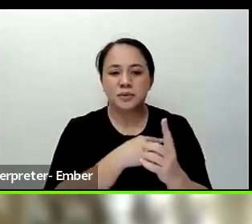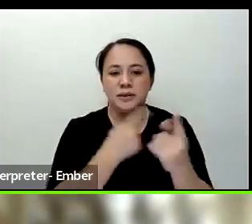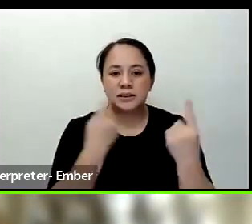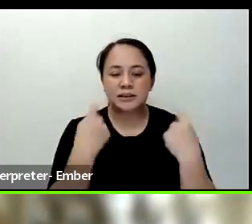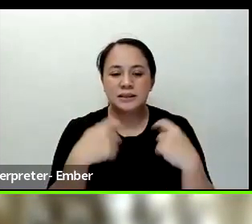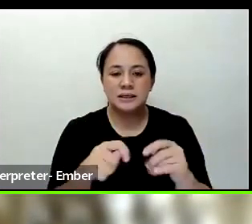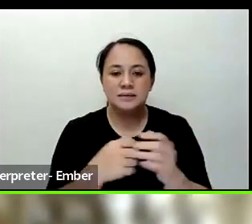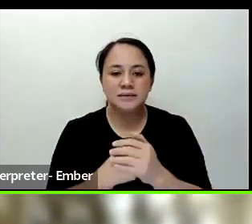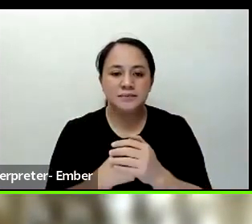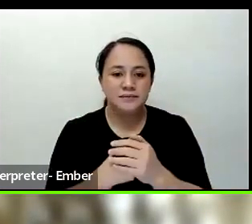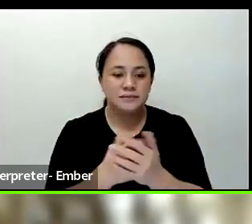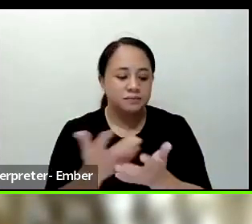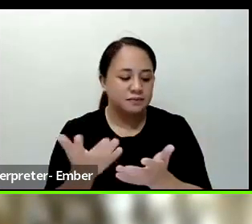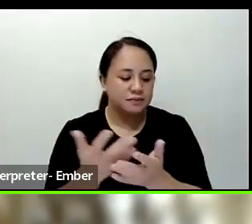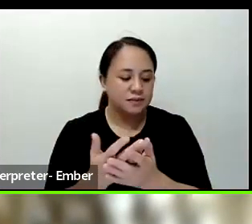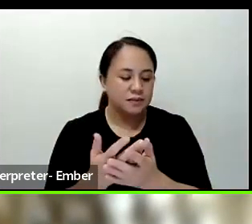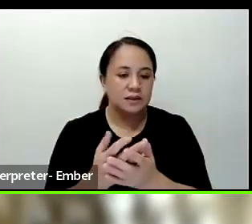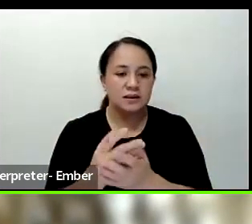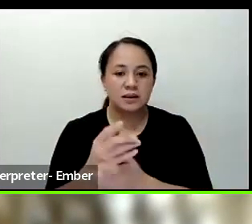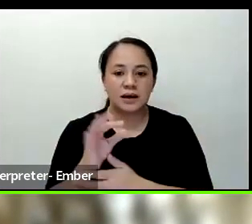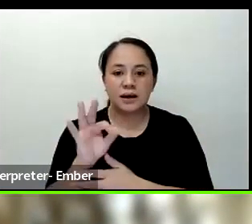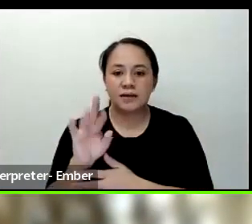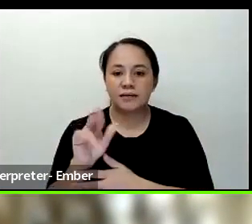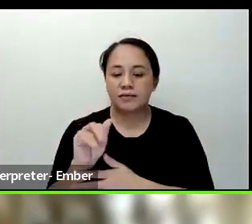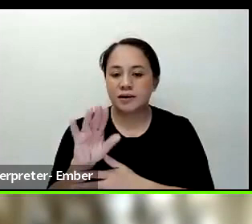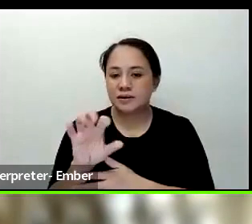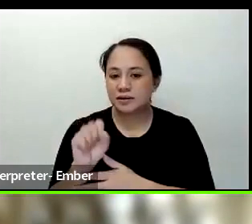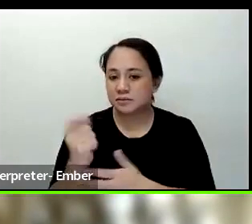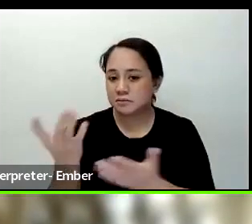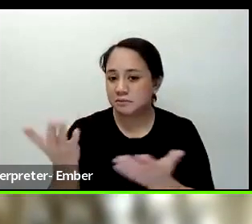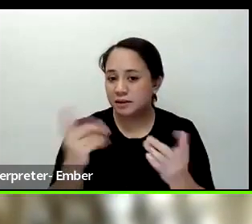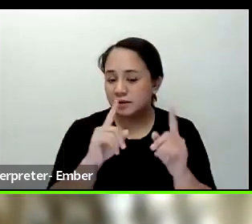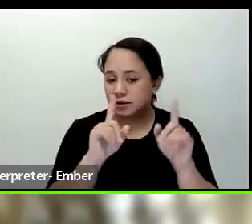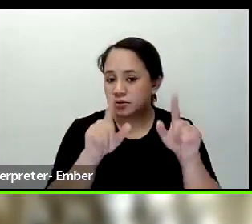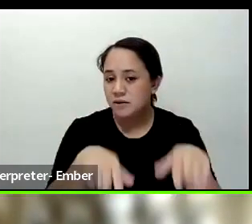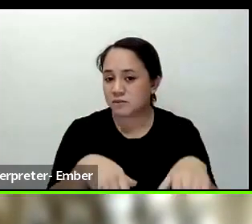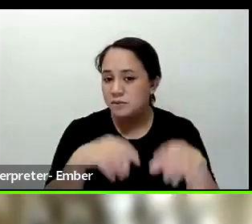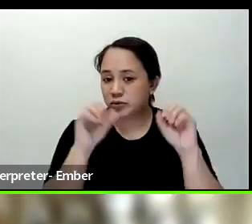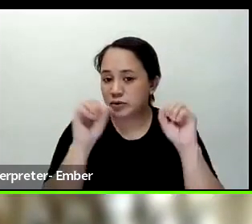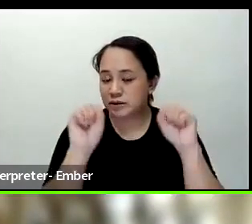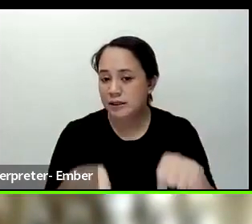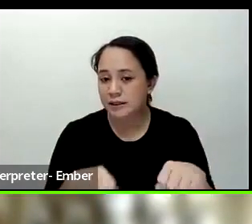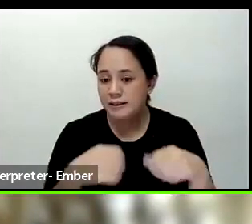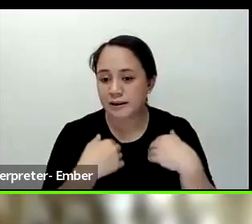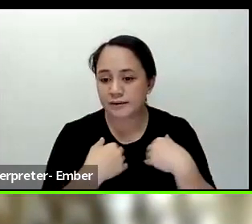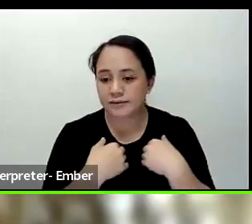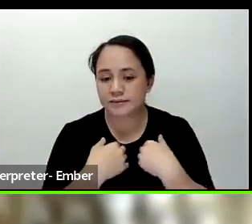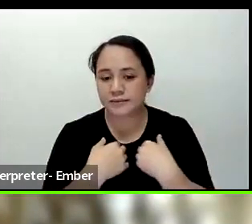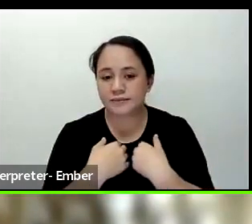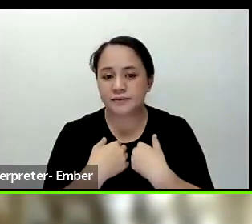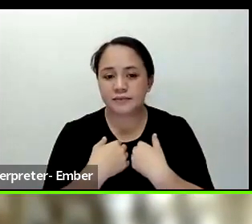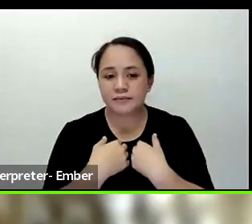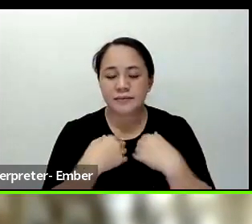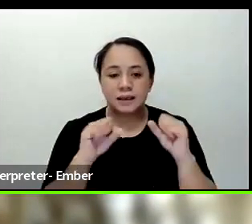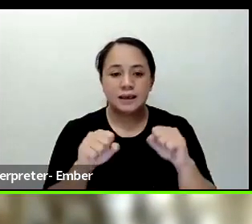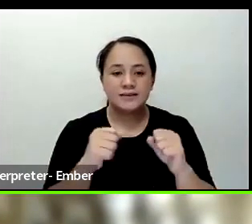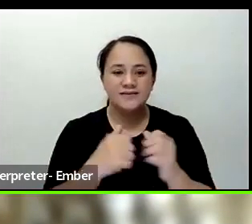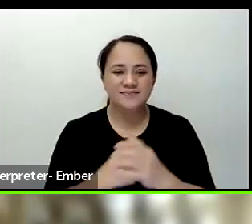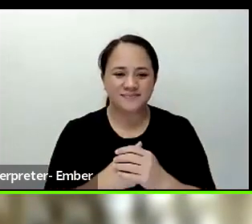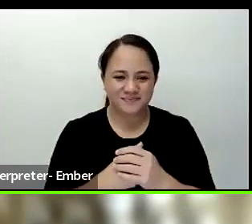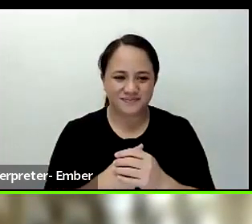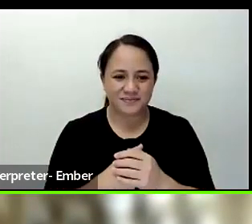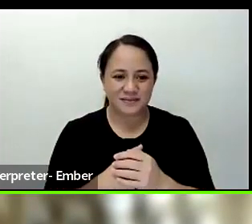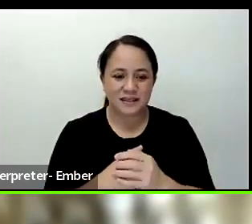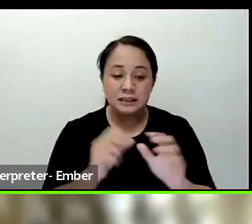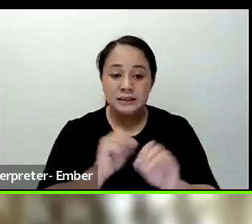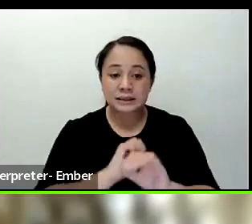si Doc Francis Dialogo, no? Maybe you can have, can you also